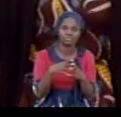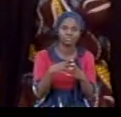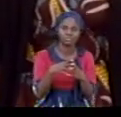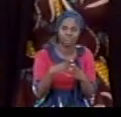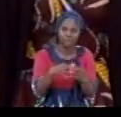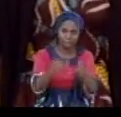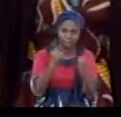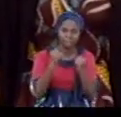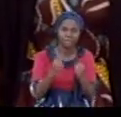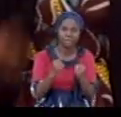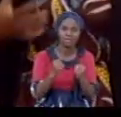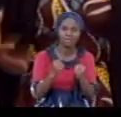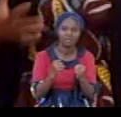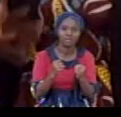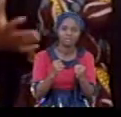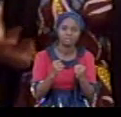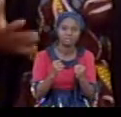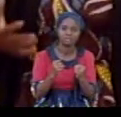Power,